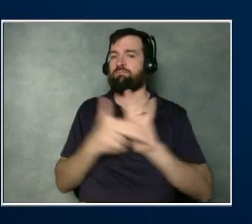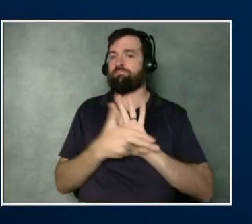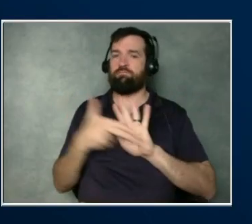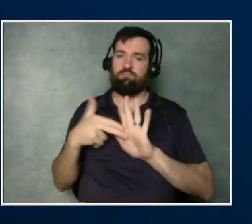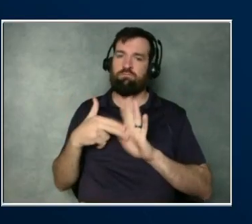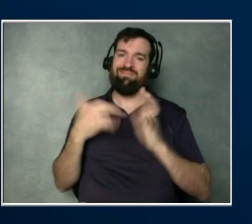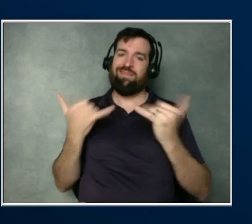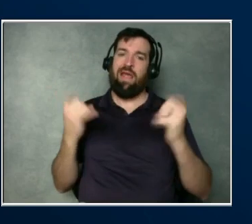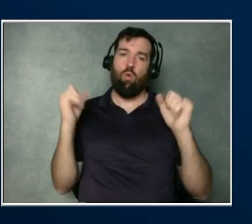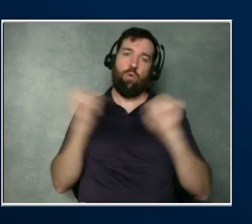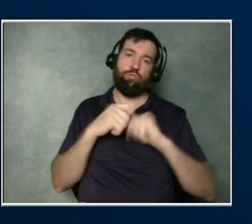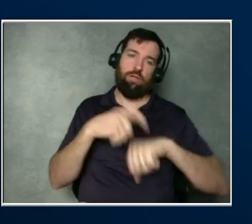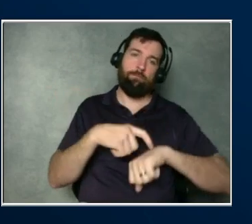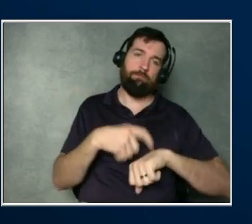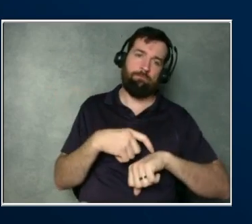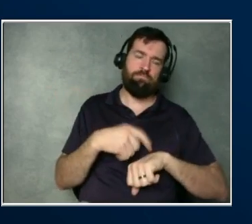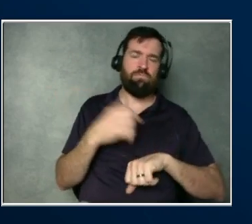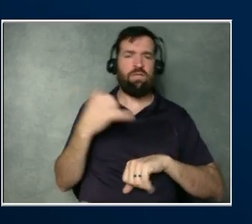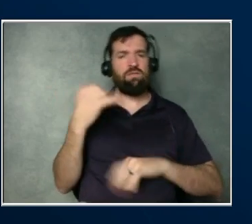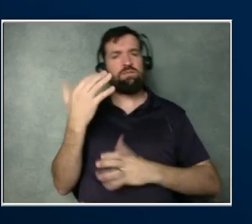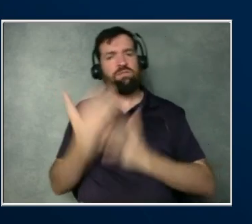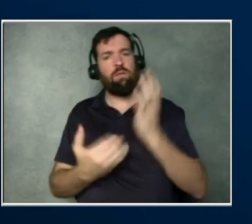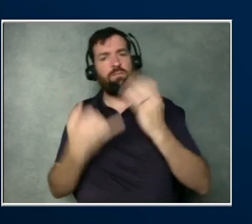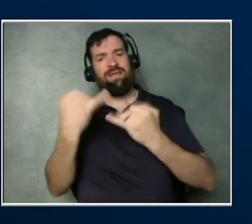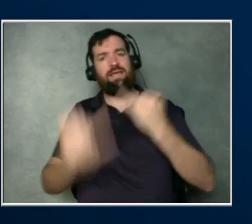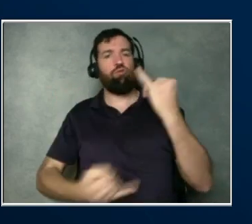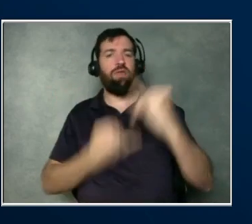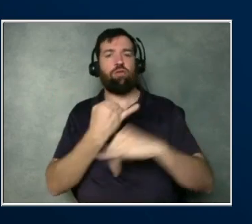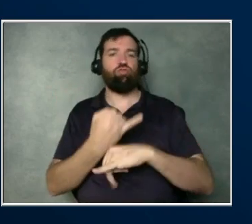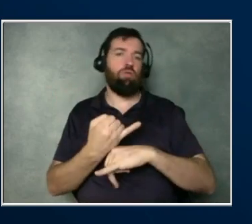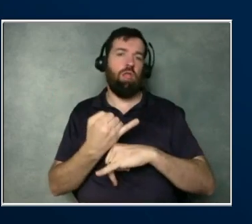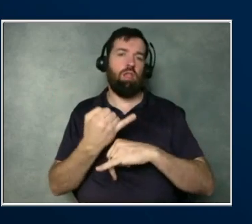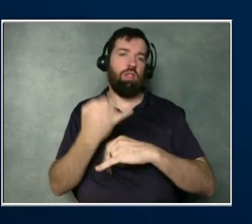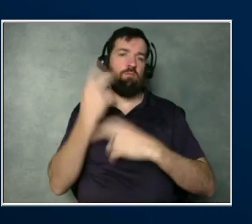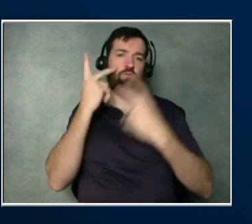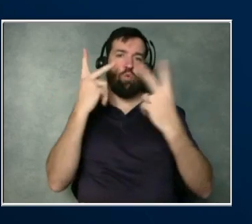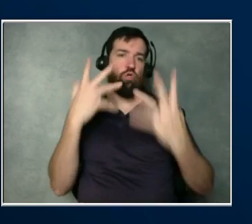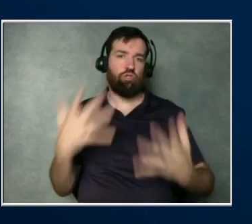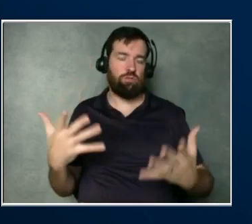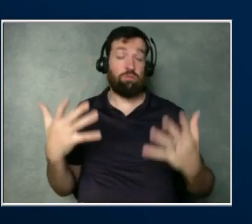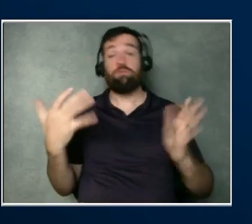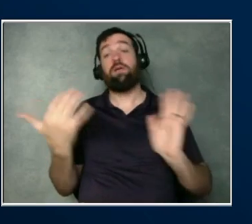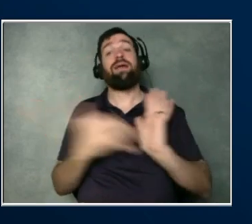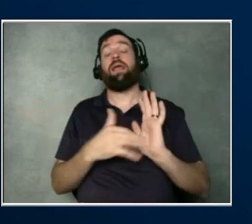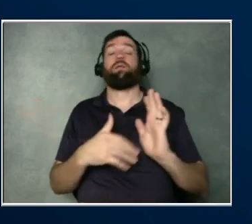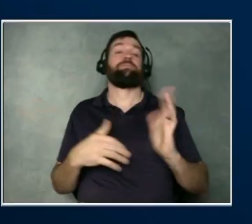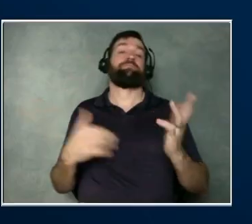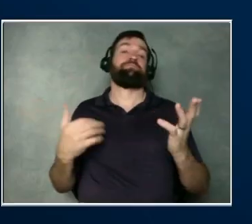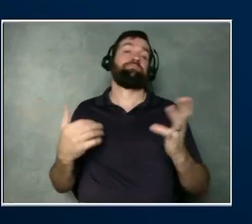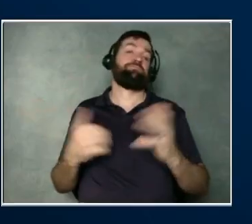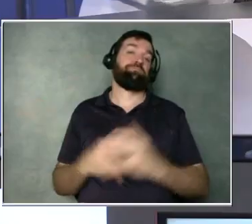spring, because we do have some international viewers, so maybe it's a seasonal change. Again, what I would say is,